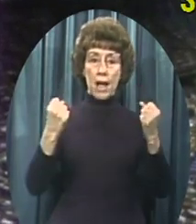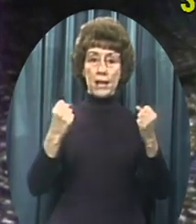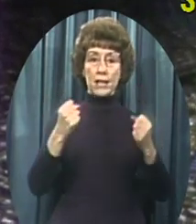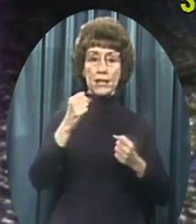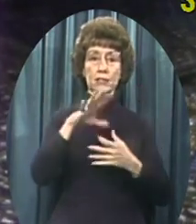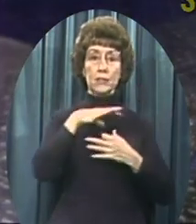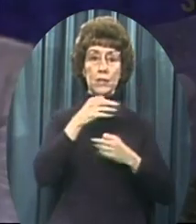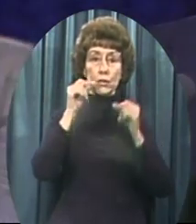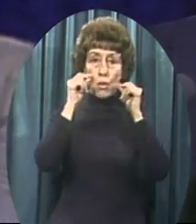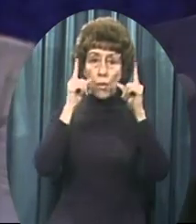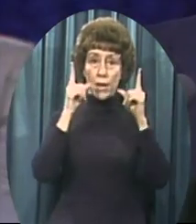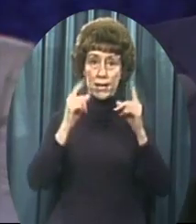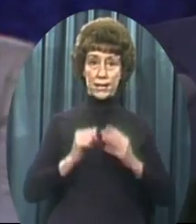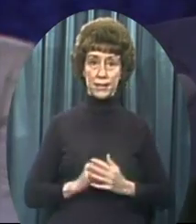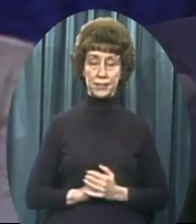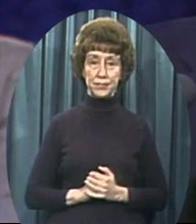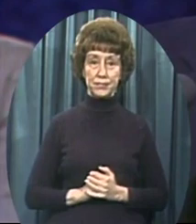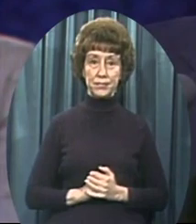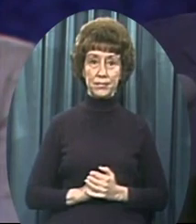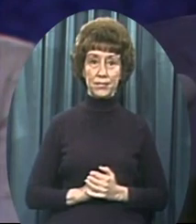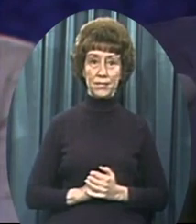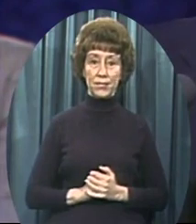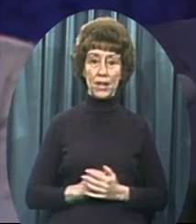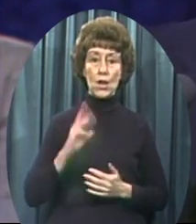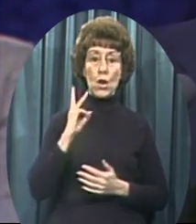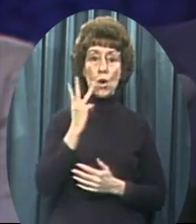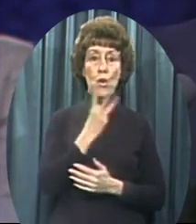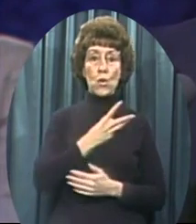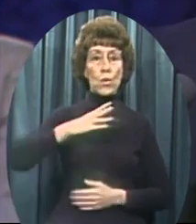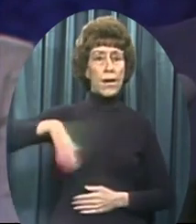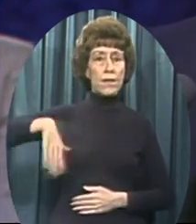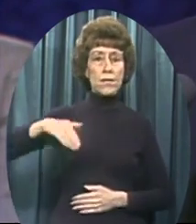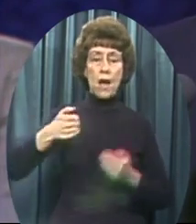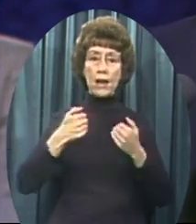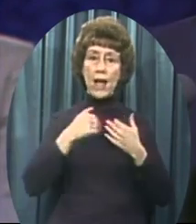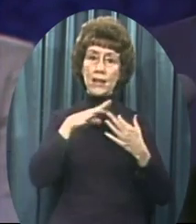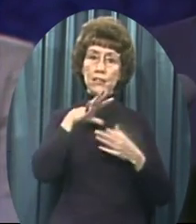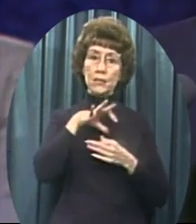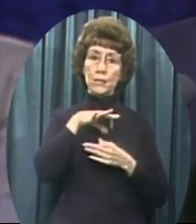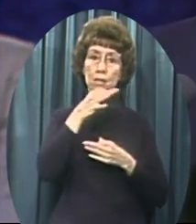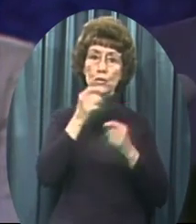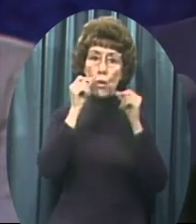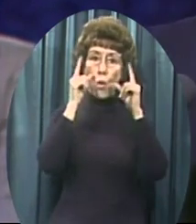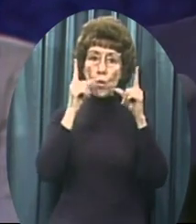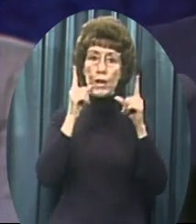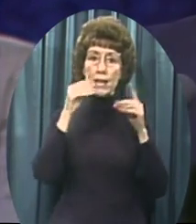awakening. We have not had a spiritual awakening in more than 100 years.